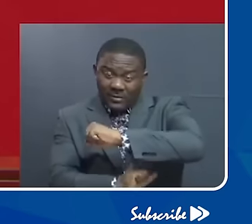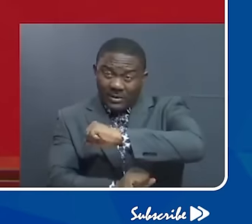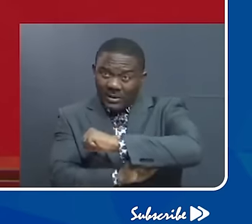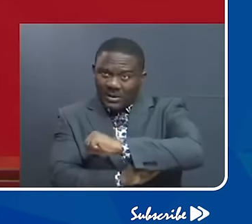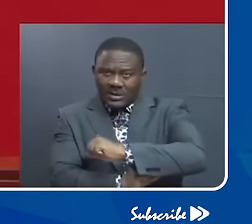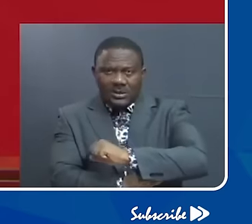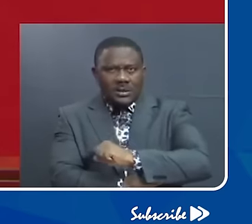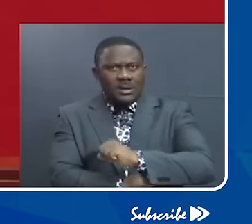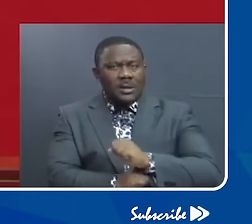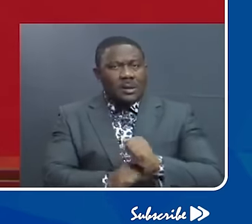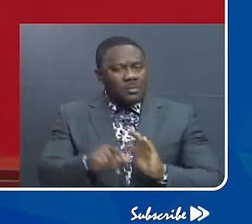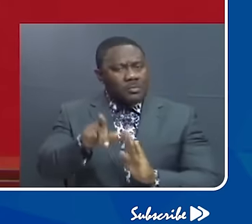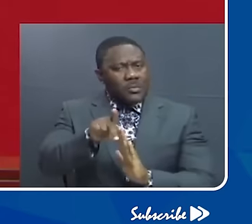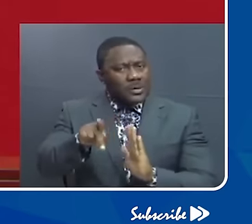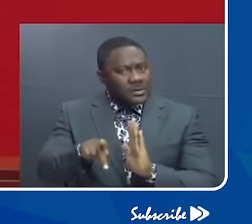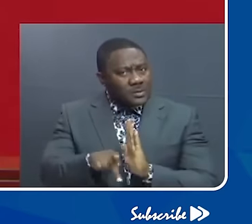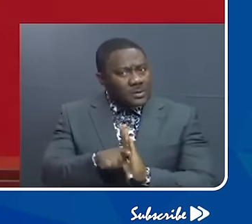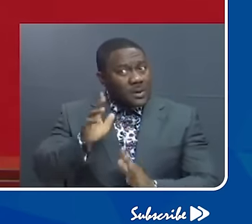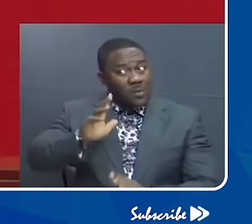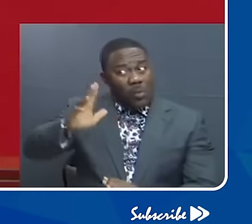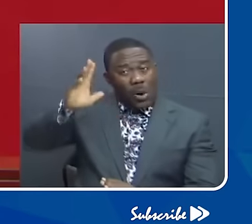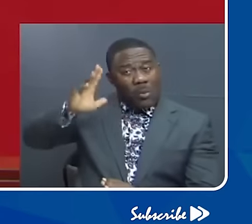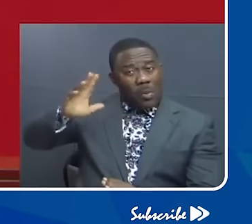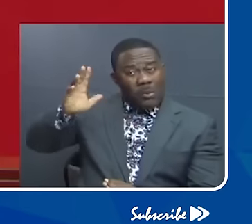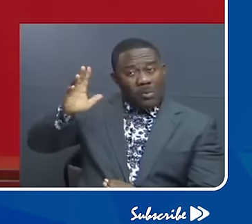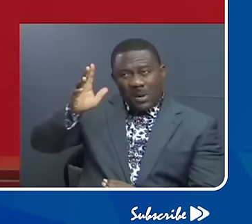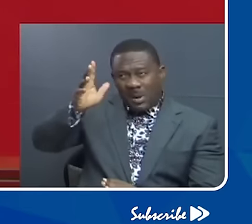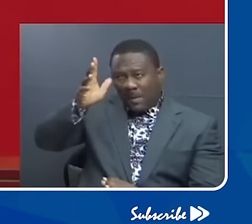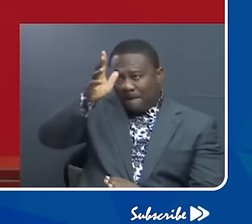balances that our forebears